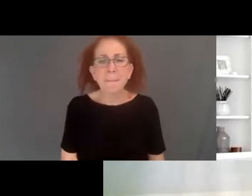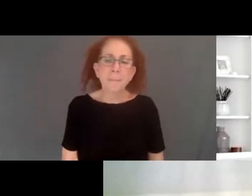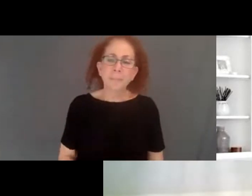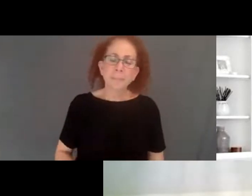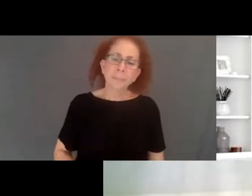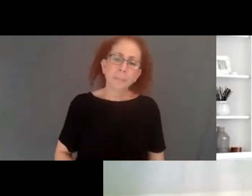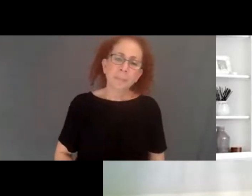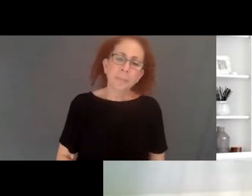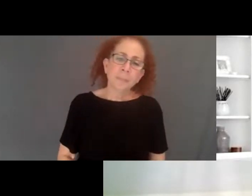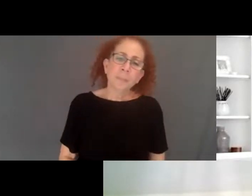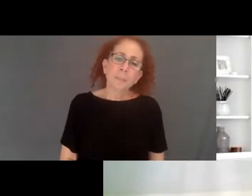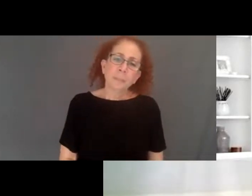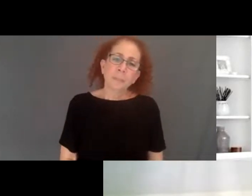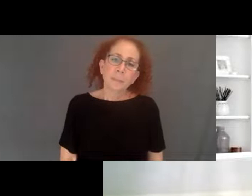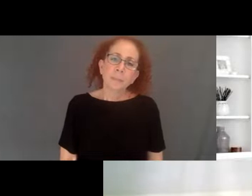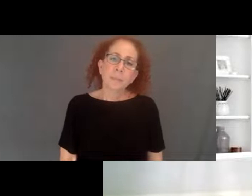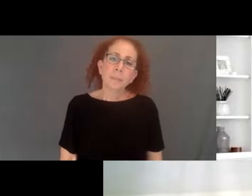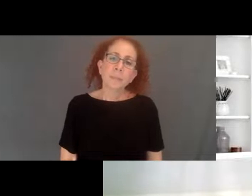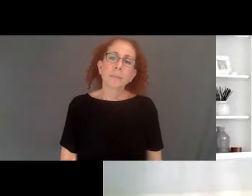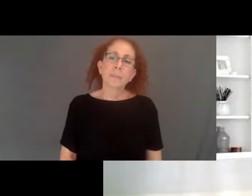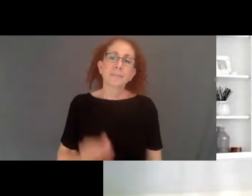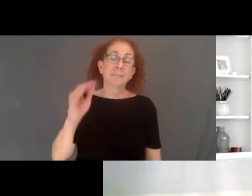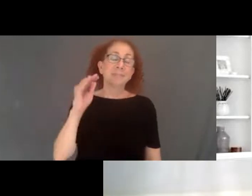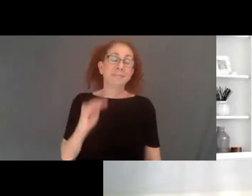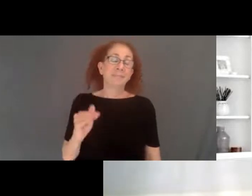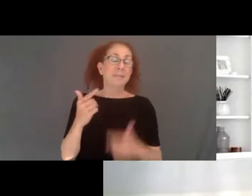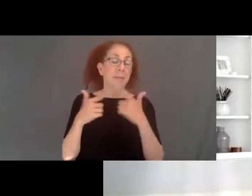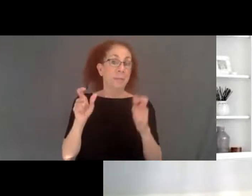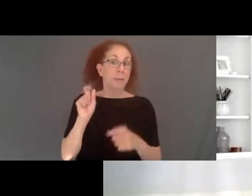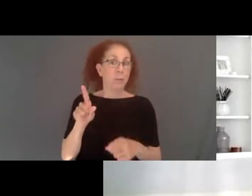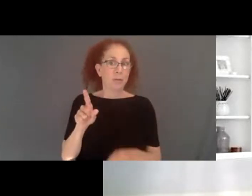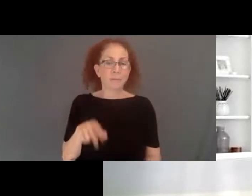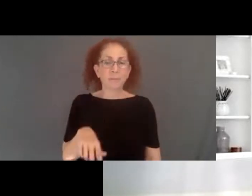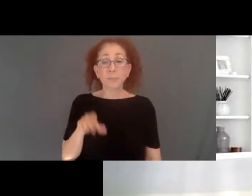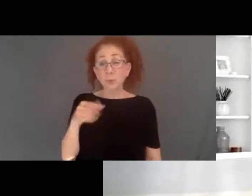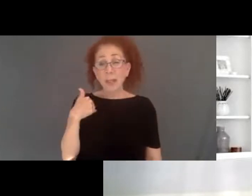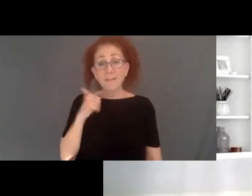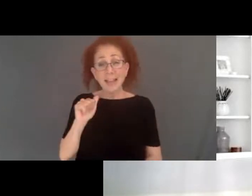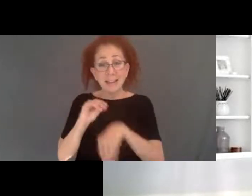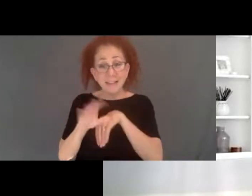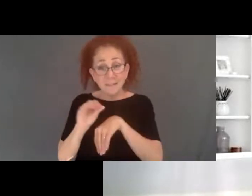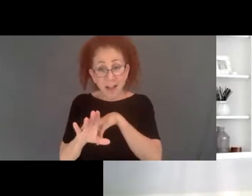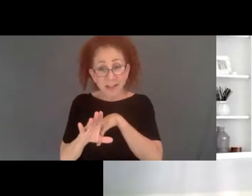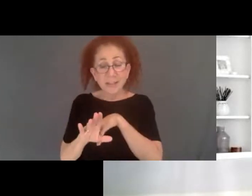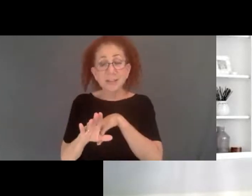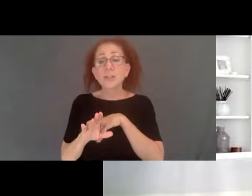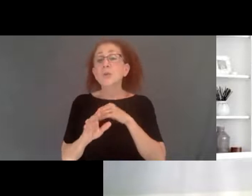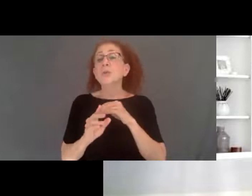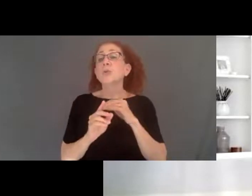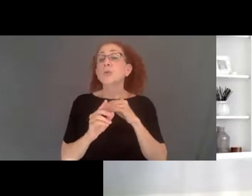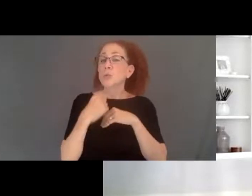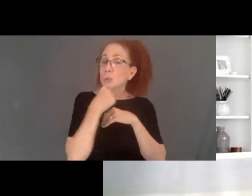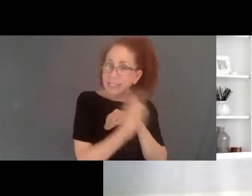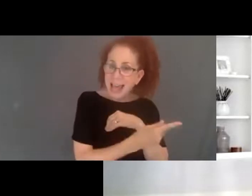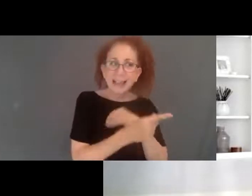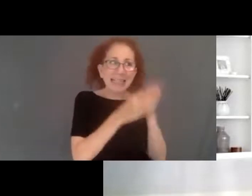Mm-hmm. So this is a big question. Do you have any advice for us to give to individuals who are